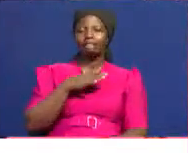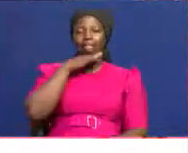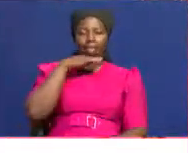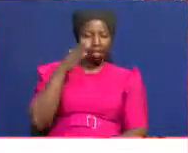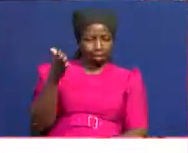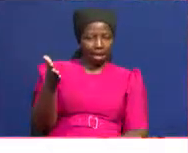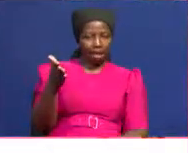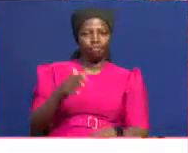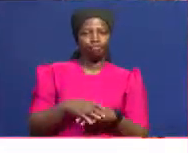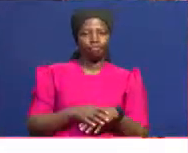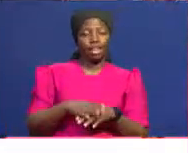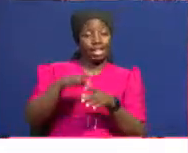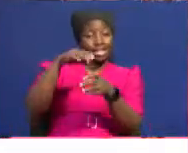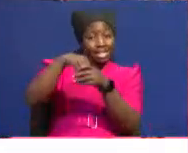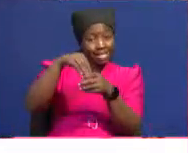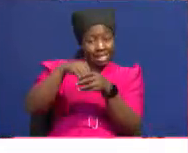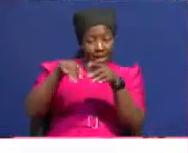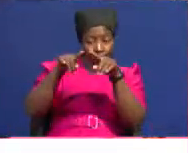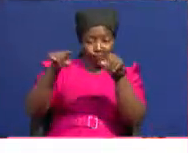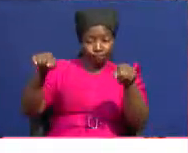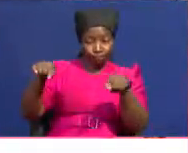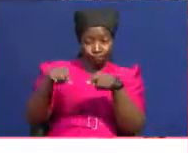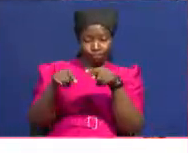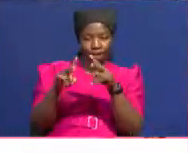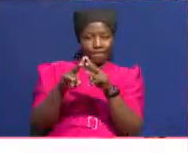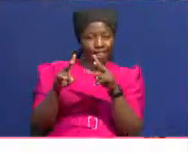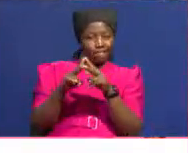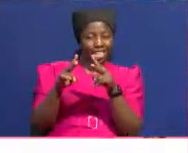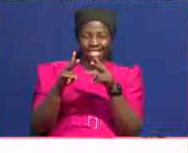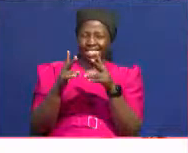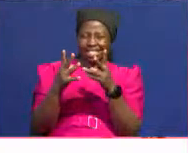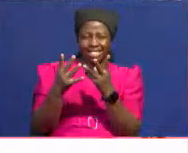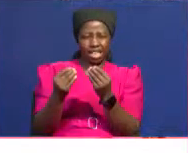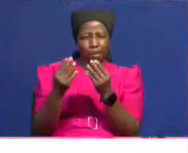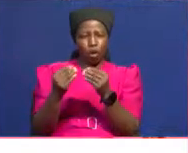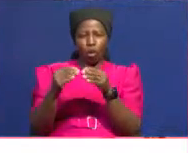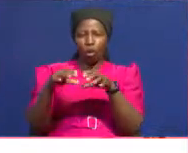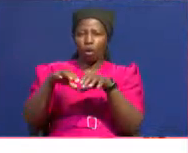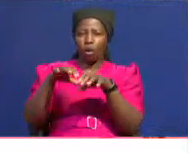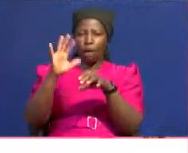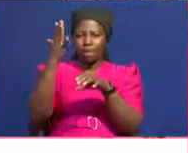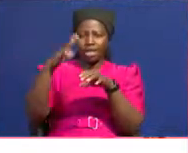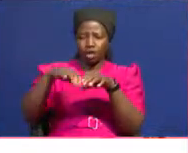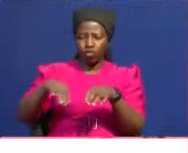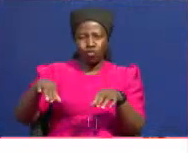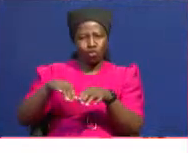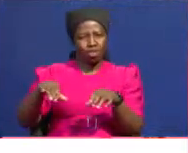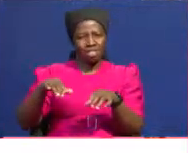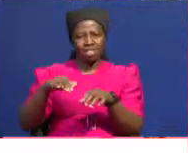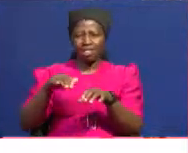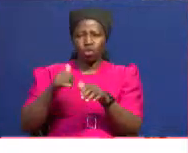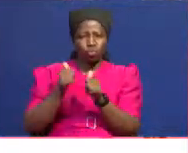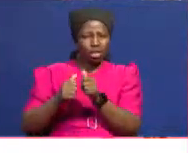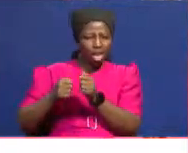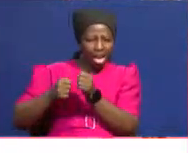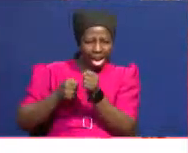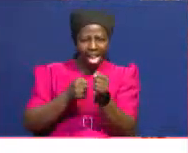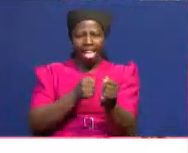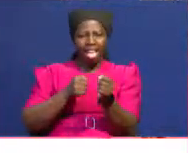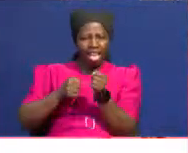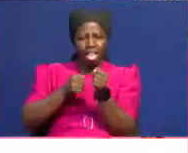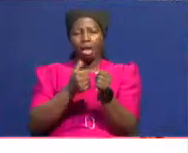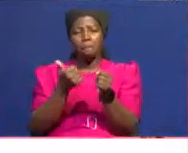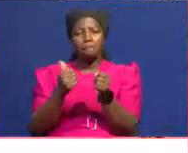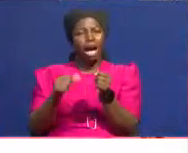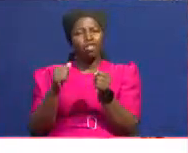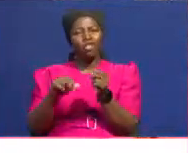casket he's lying in, is a very simple mbao ambayo haijapigwa randa. is